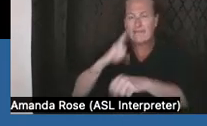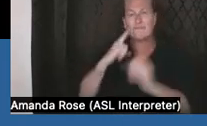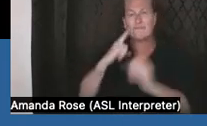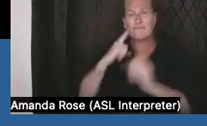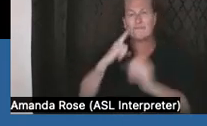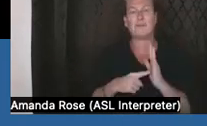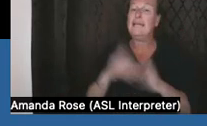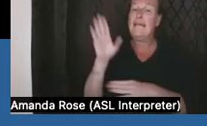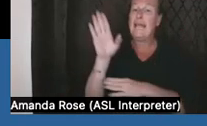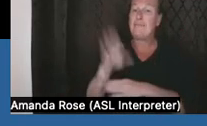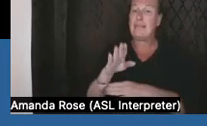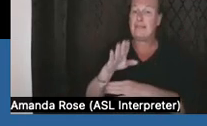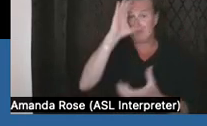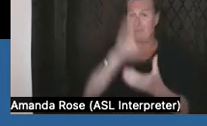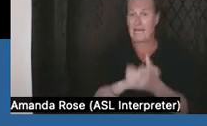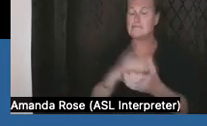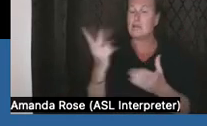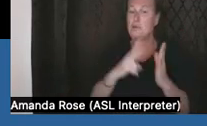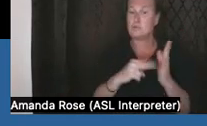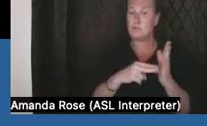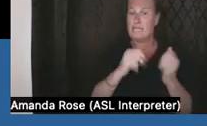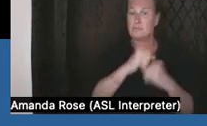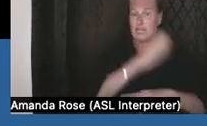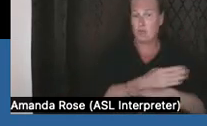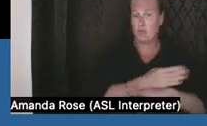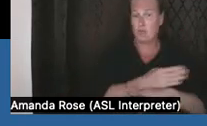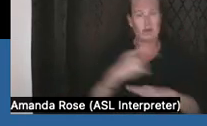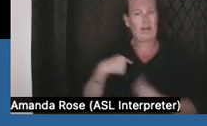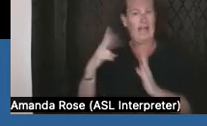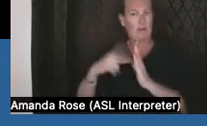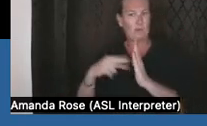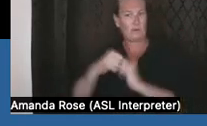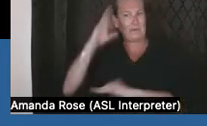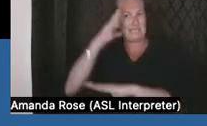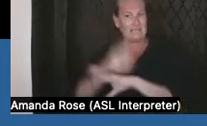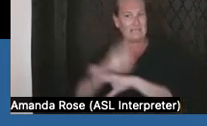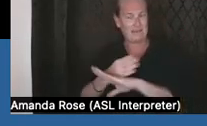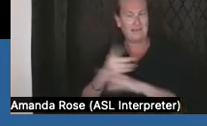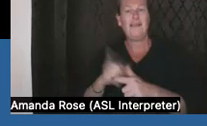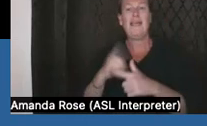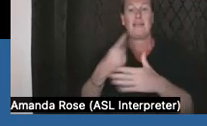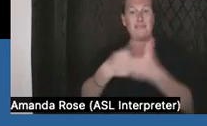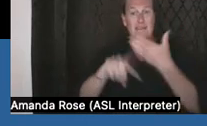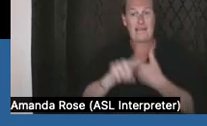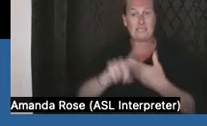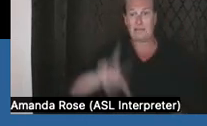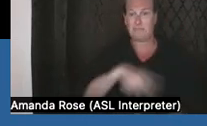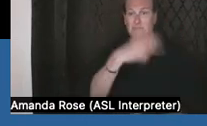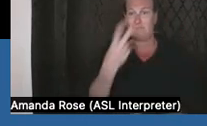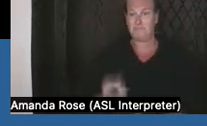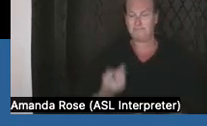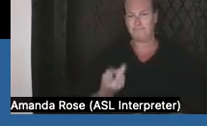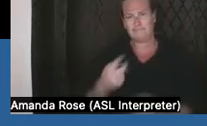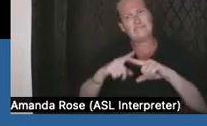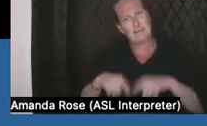in the evening, my husband always reads with my daughter and I always read with my son. And then the next week we flip-flop, depending on our schedules. So we at